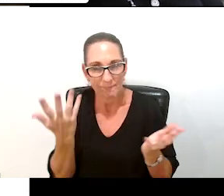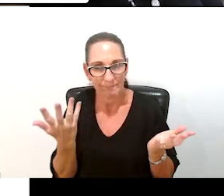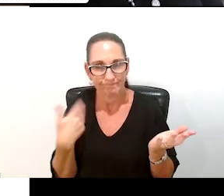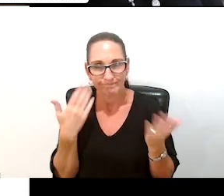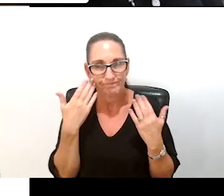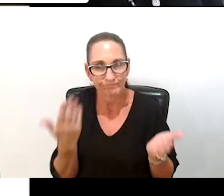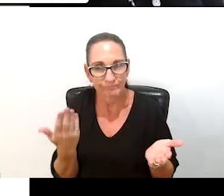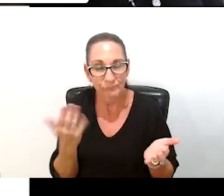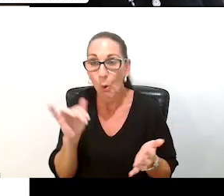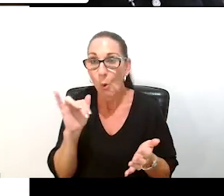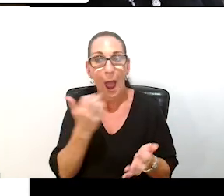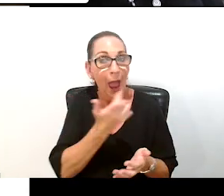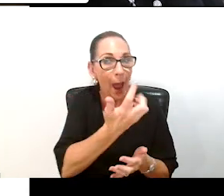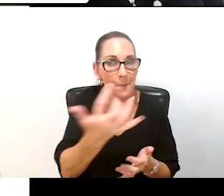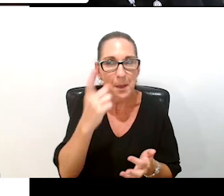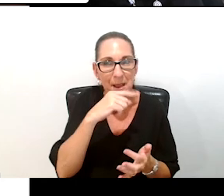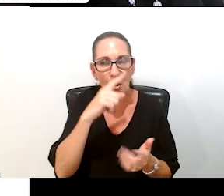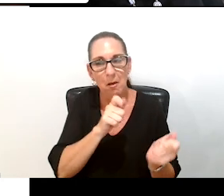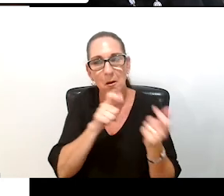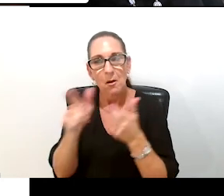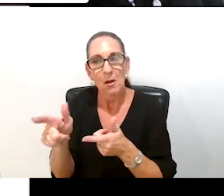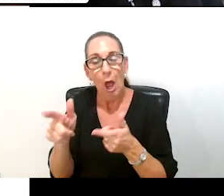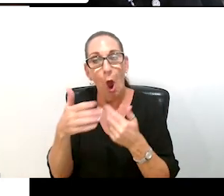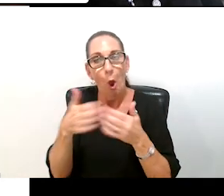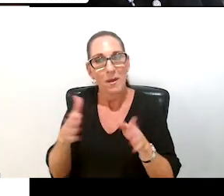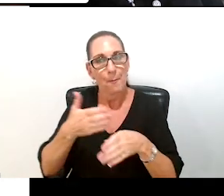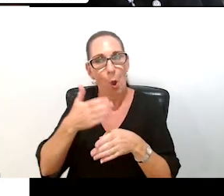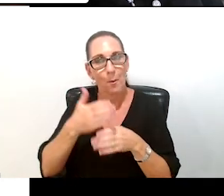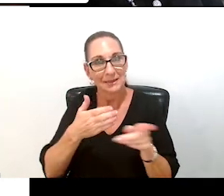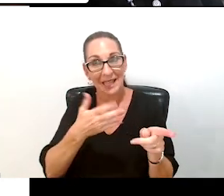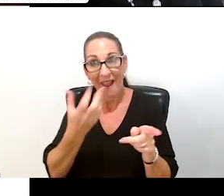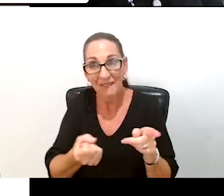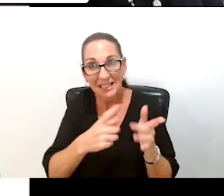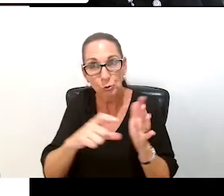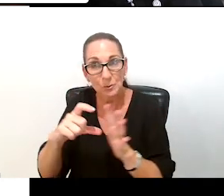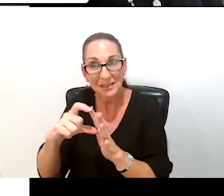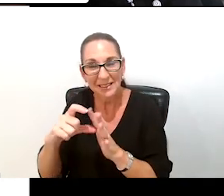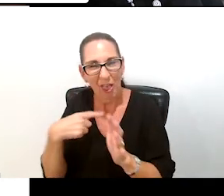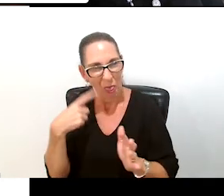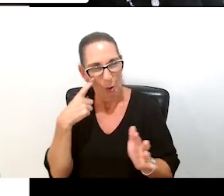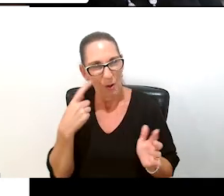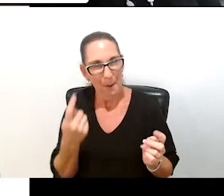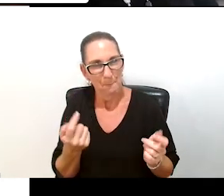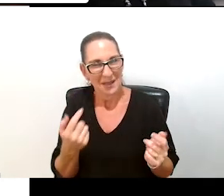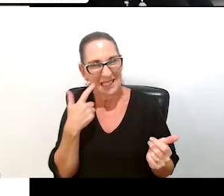intellectual disability are in open employment. We couldn't find that basic, what we would have thought was basic